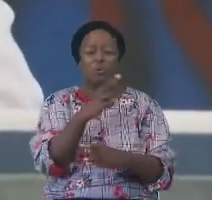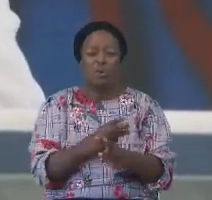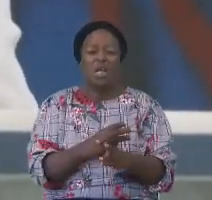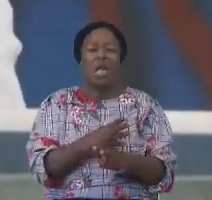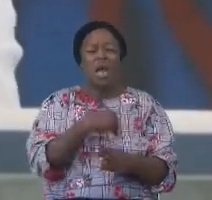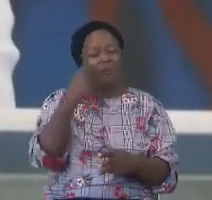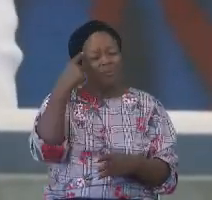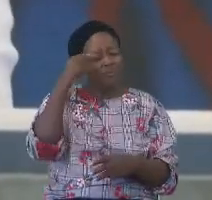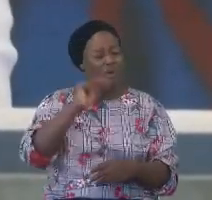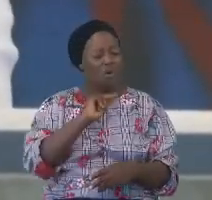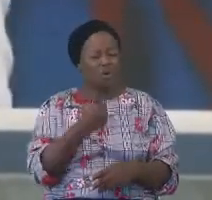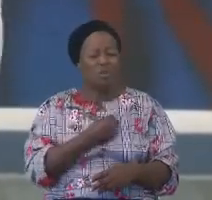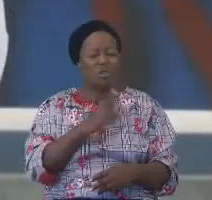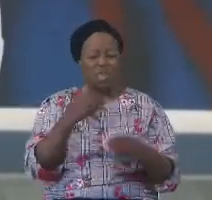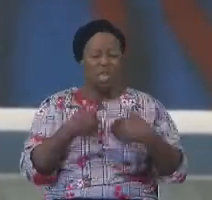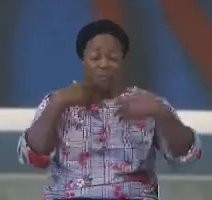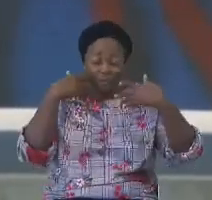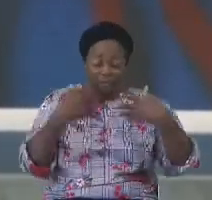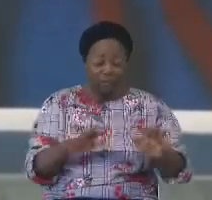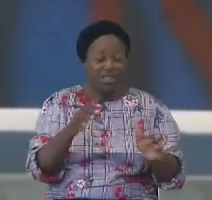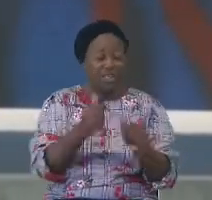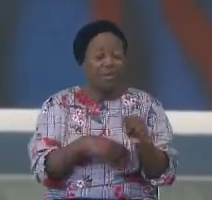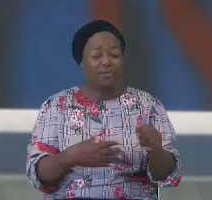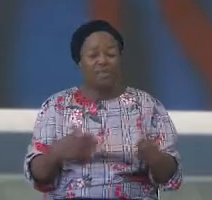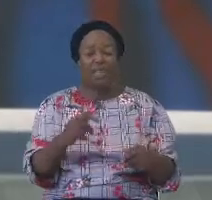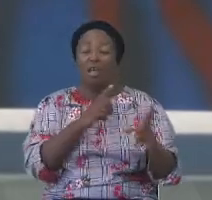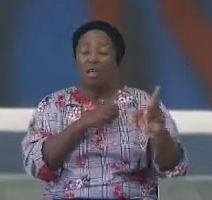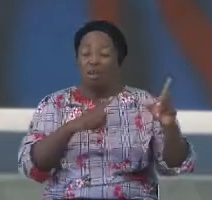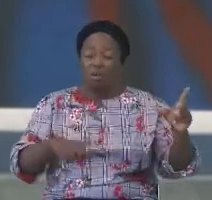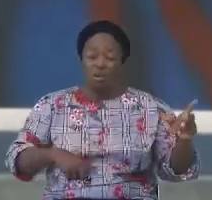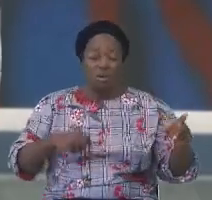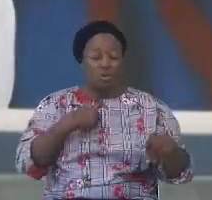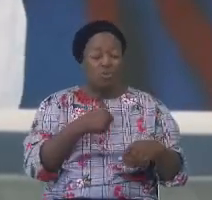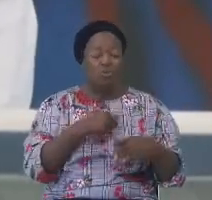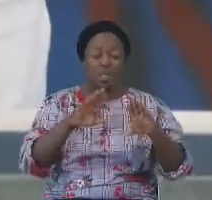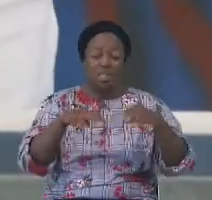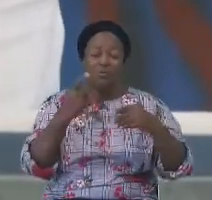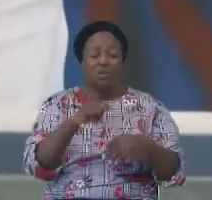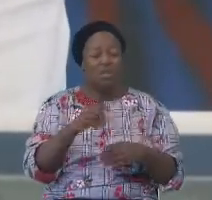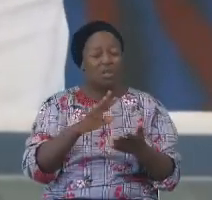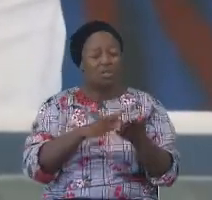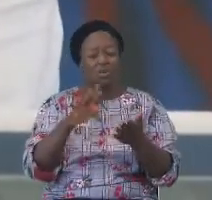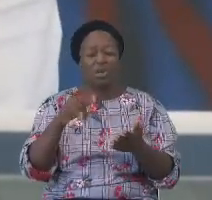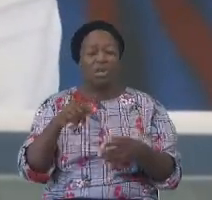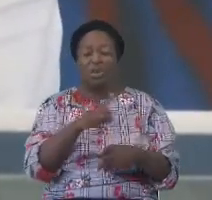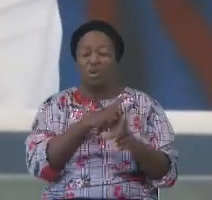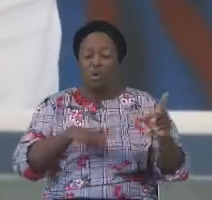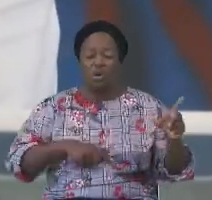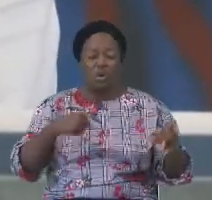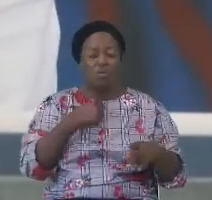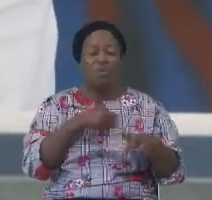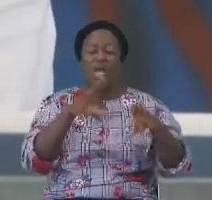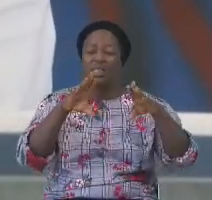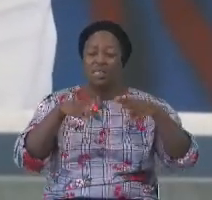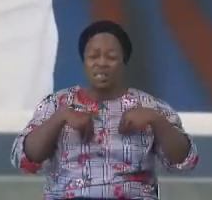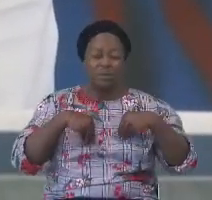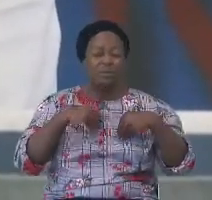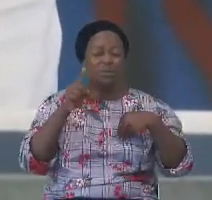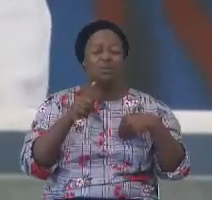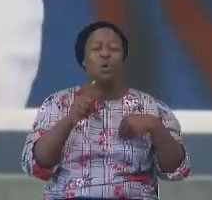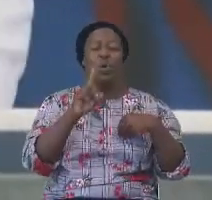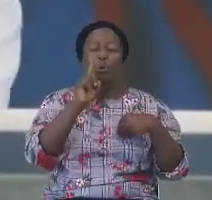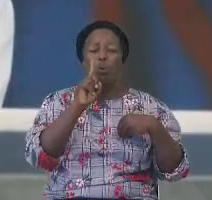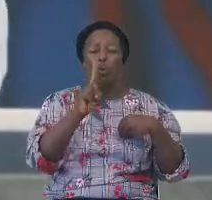church of all the earth and for us he has finished everything lord will give you the